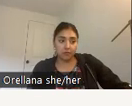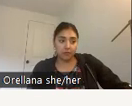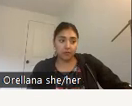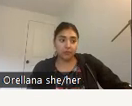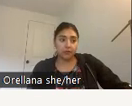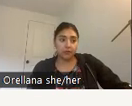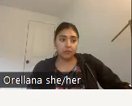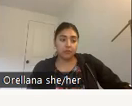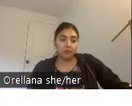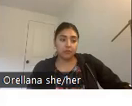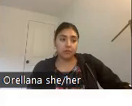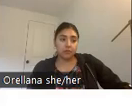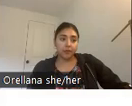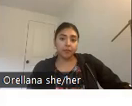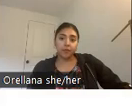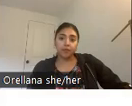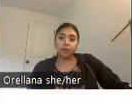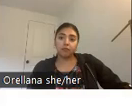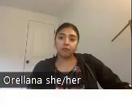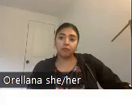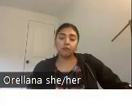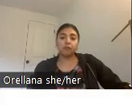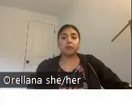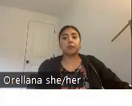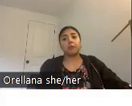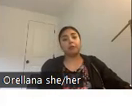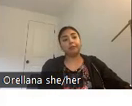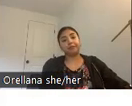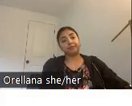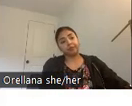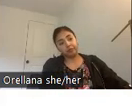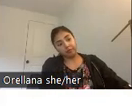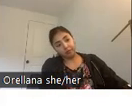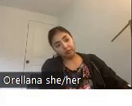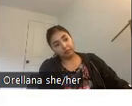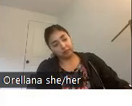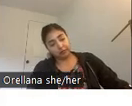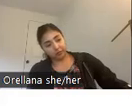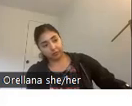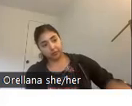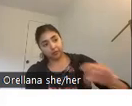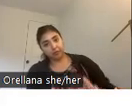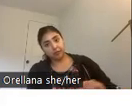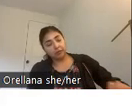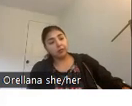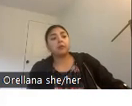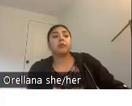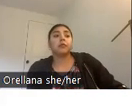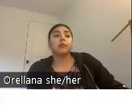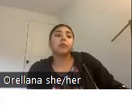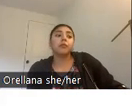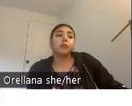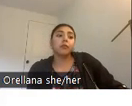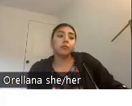and I will pass it to the staff. Thank you, Victoria. The Police Accountability